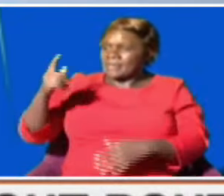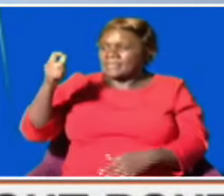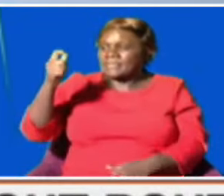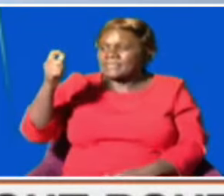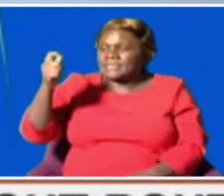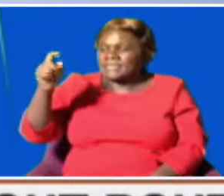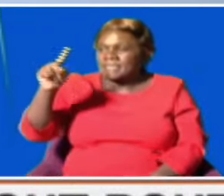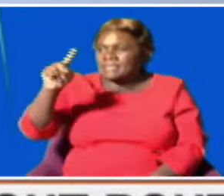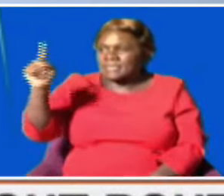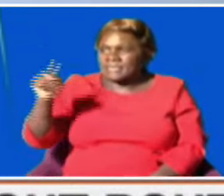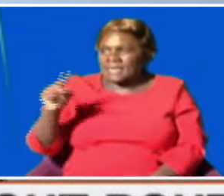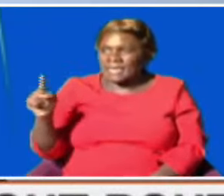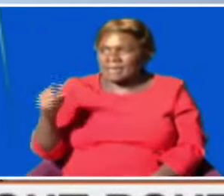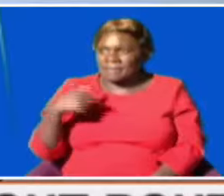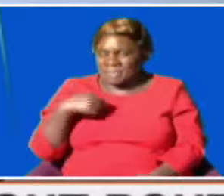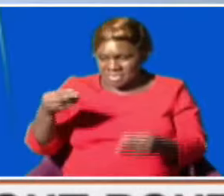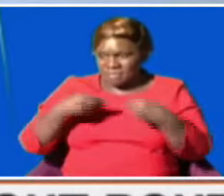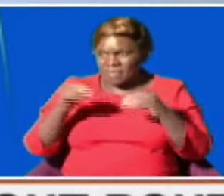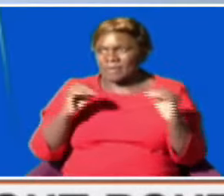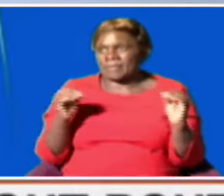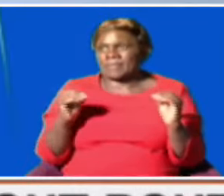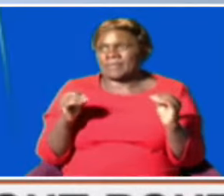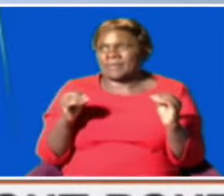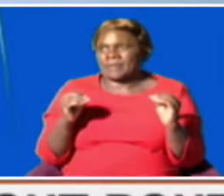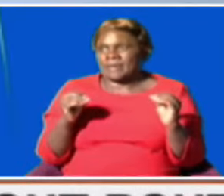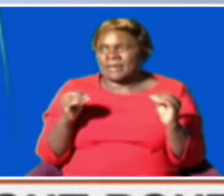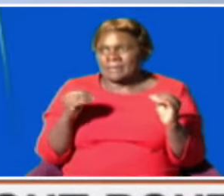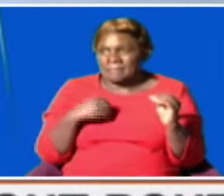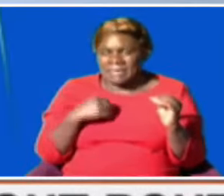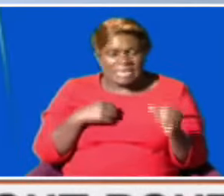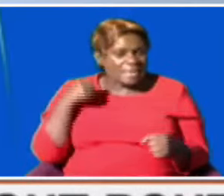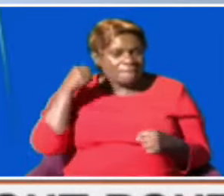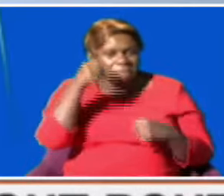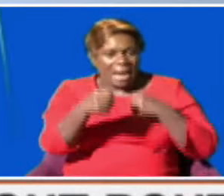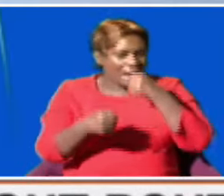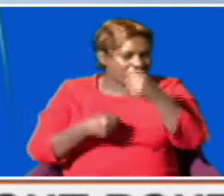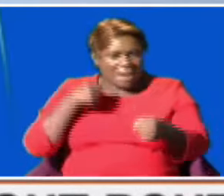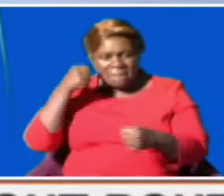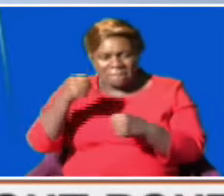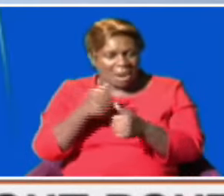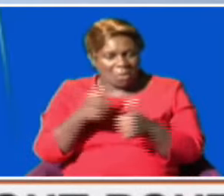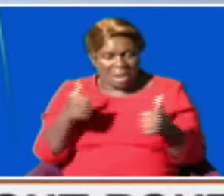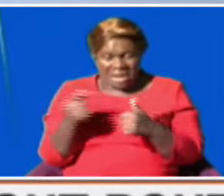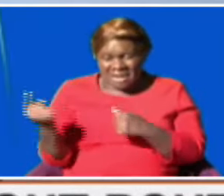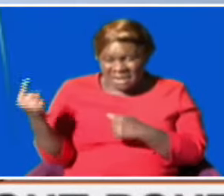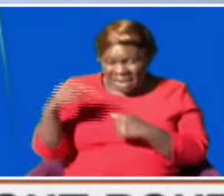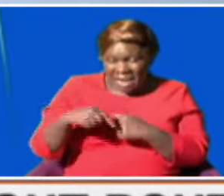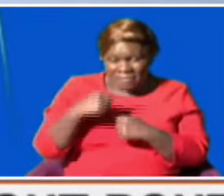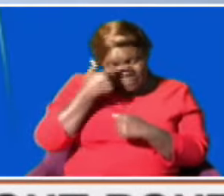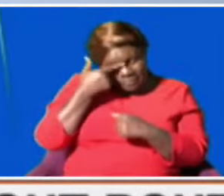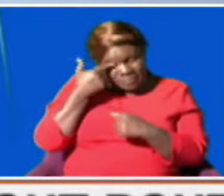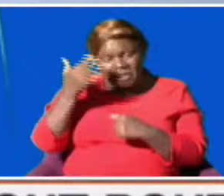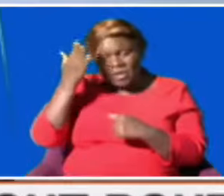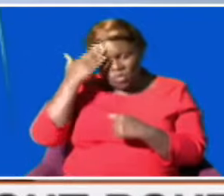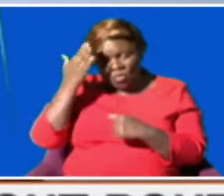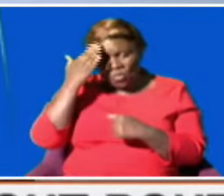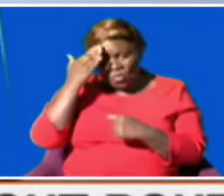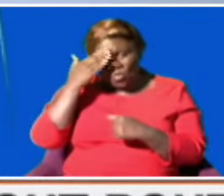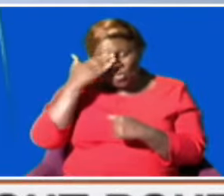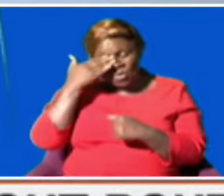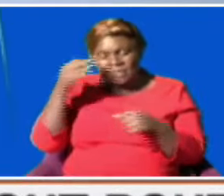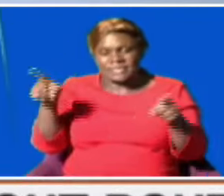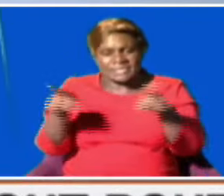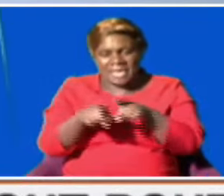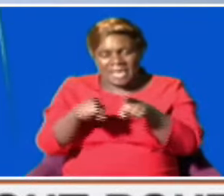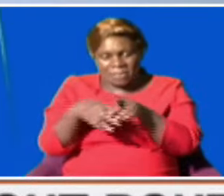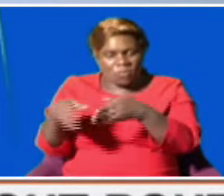ni imeandikwa PST, mi sikupewa, ilibidi nigande mtu tu vizuri. Hata mwenye amekuja pia, ajue pia nafuata hiyo hiyo